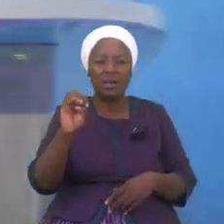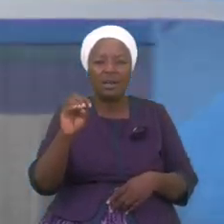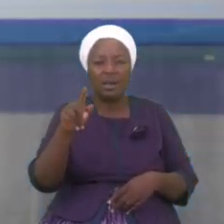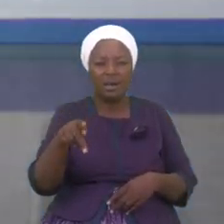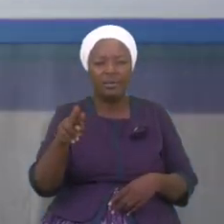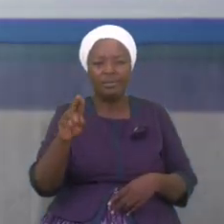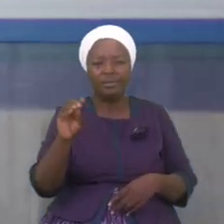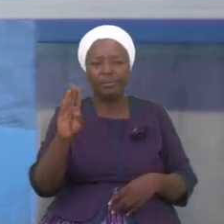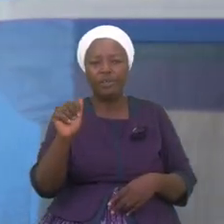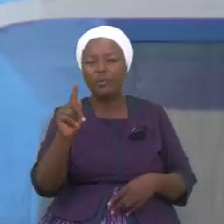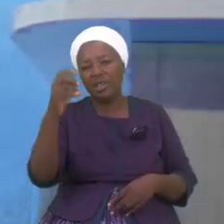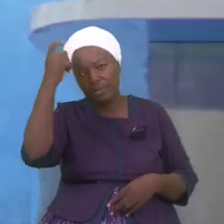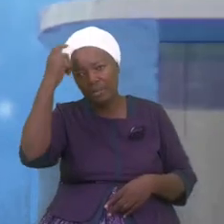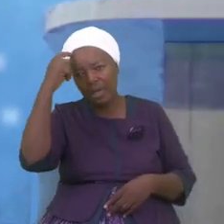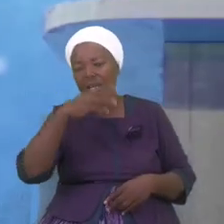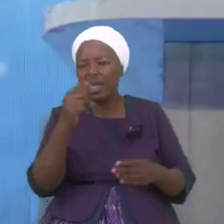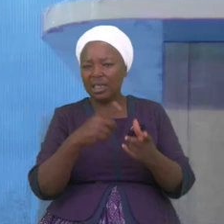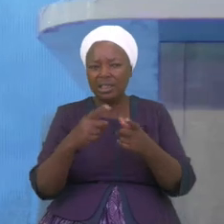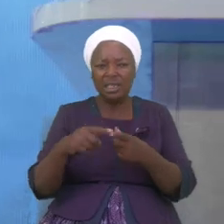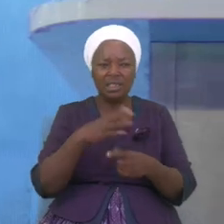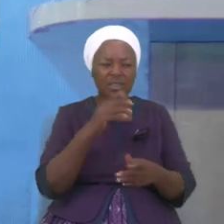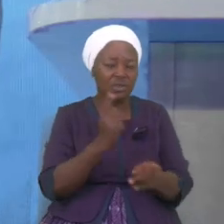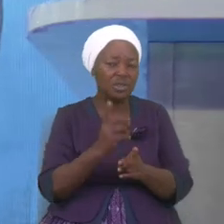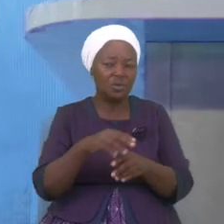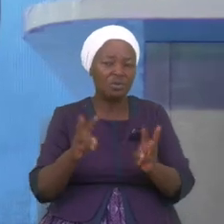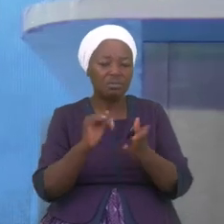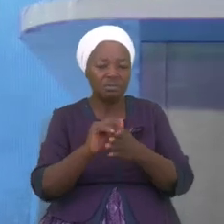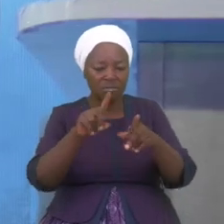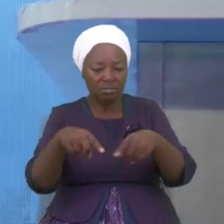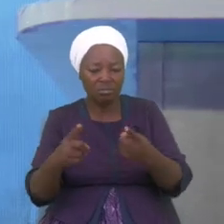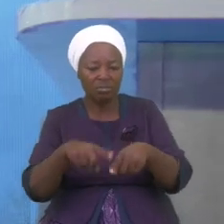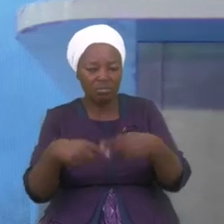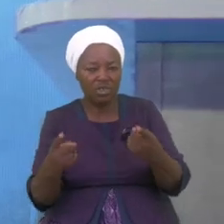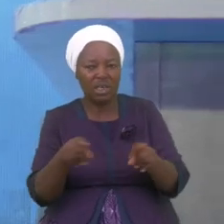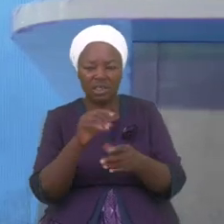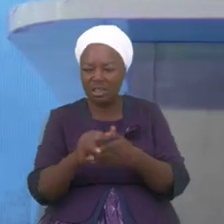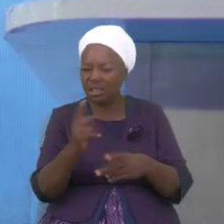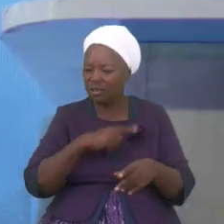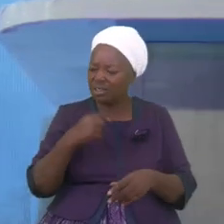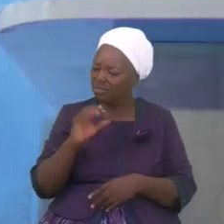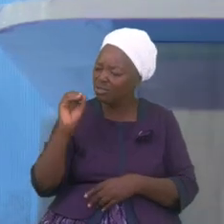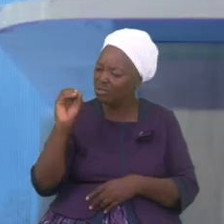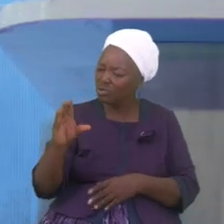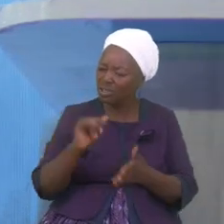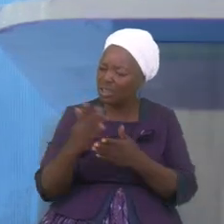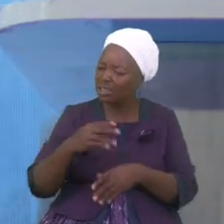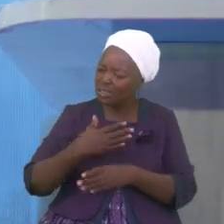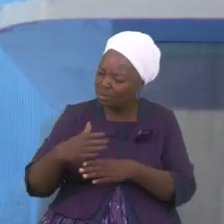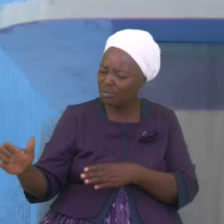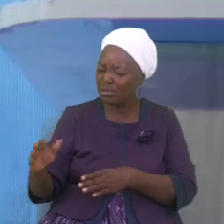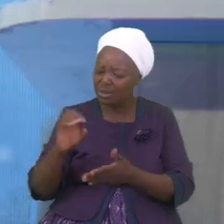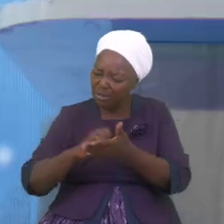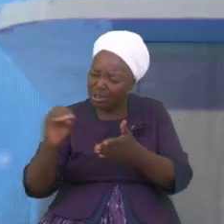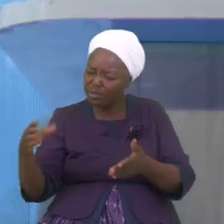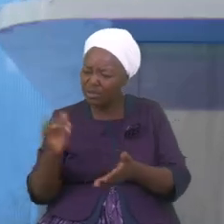like that, you know, this is the way it's going, this is the way it's going, and the Lord said, drop that thing, remove that thing. Throw it